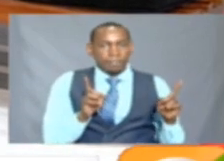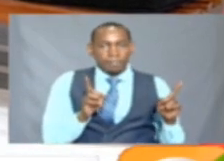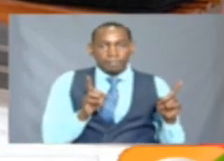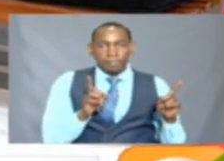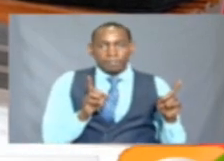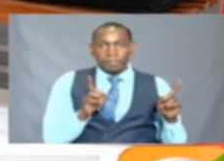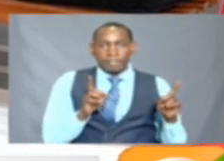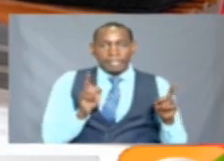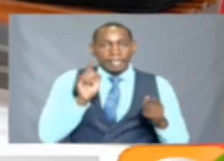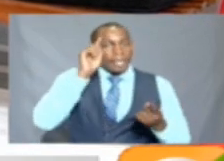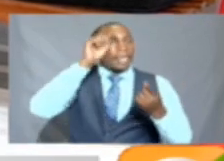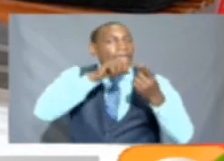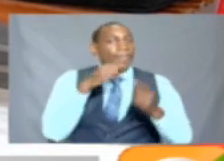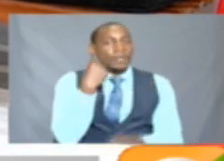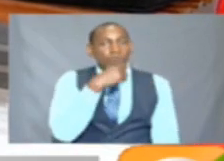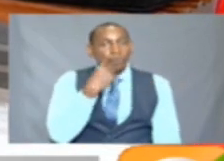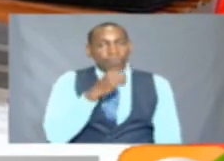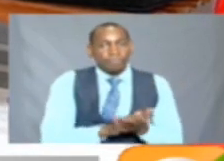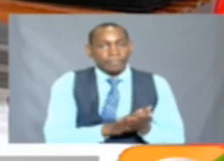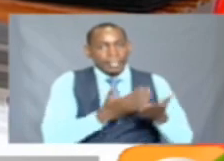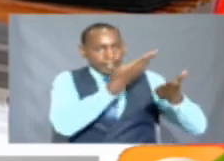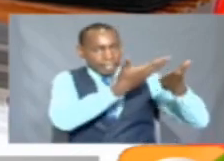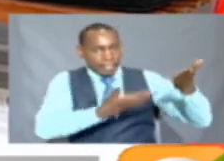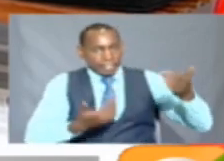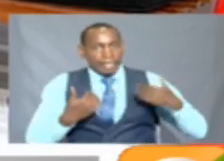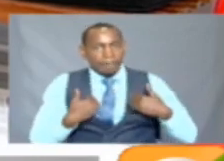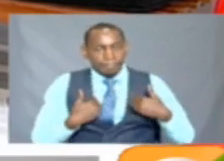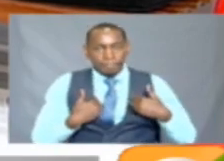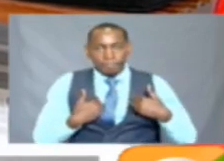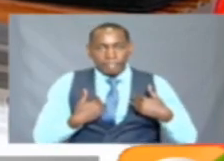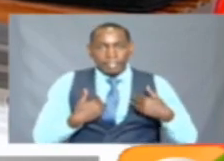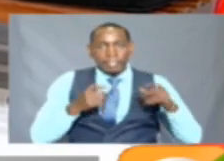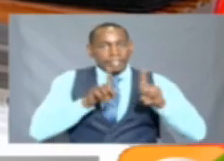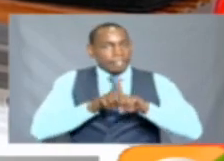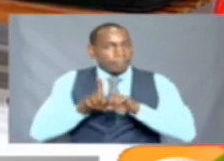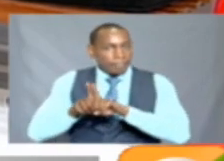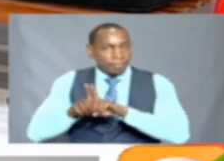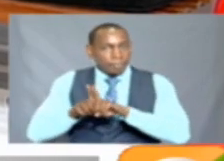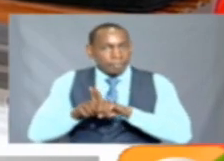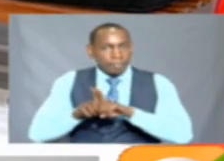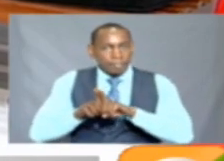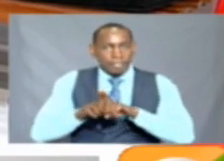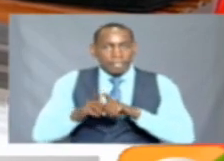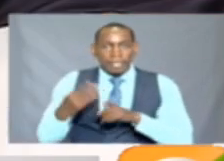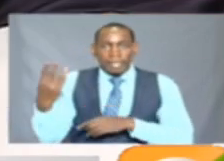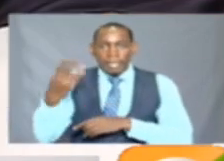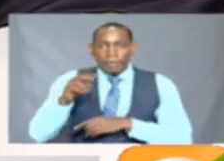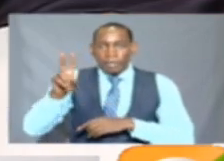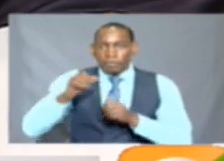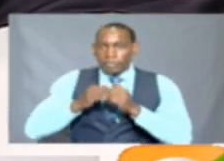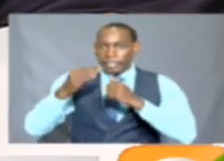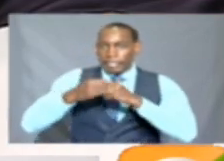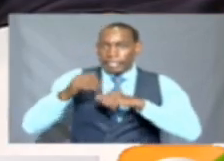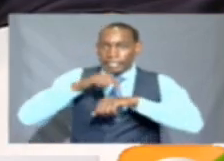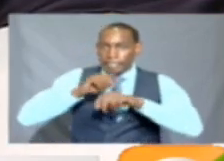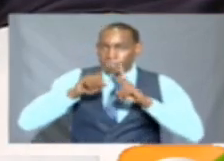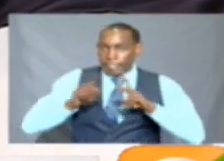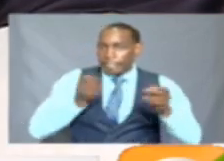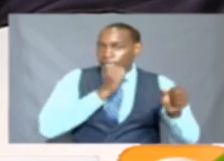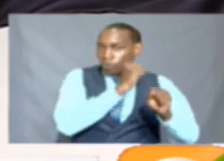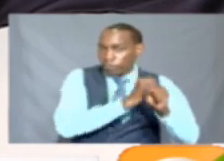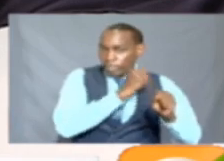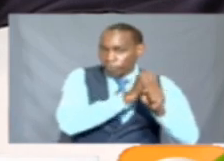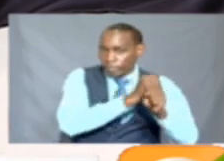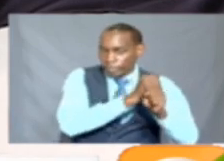So who am I targeting out of this? I don't know, you tell me. And this is just from April 2018 when I came in. Wow. Yeah.